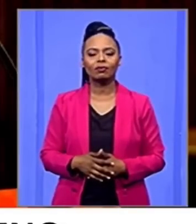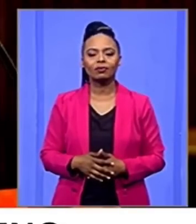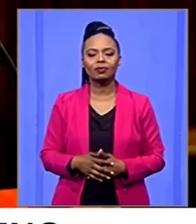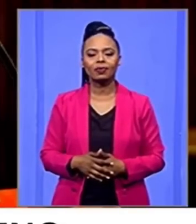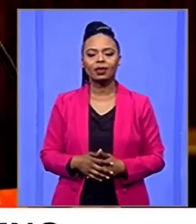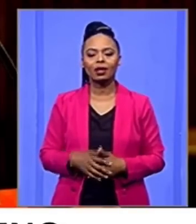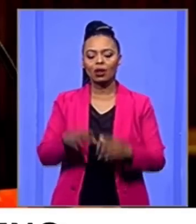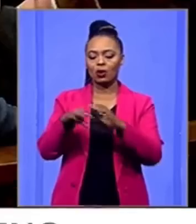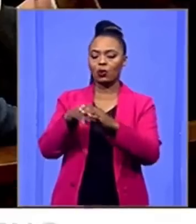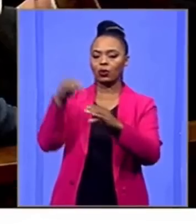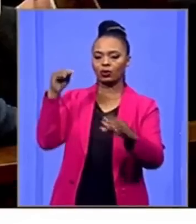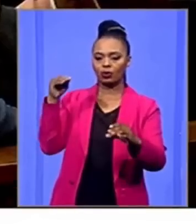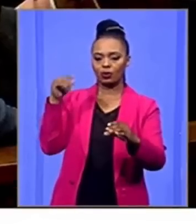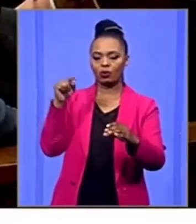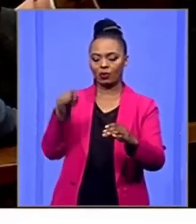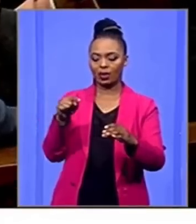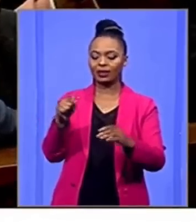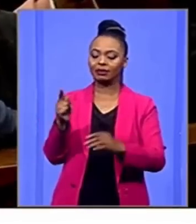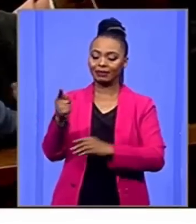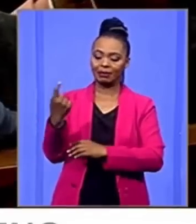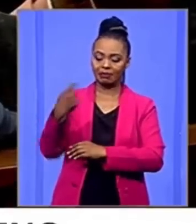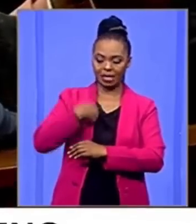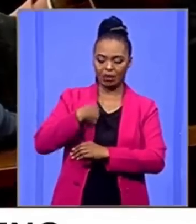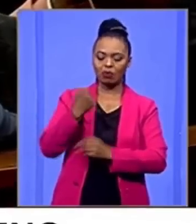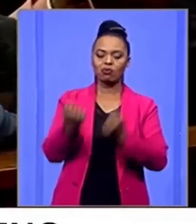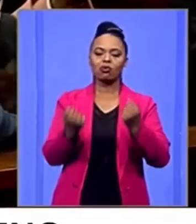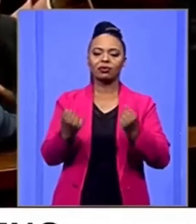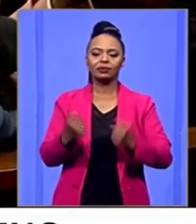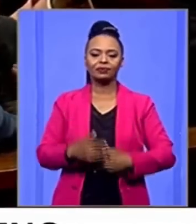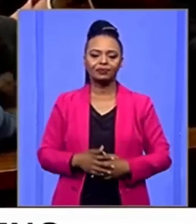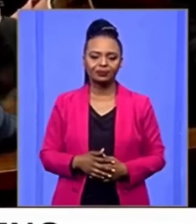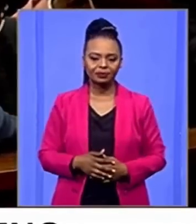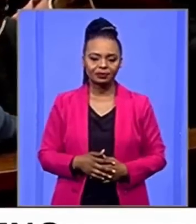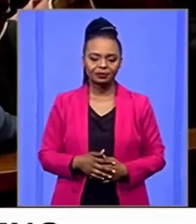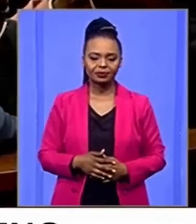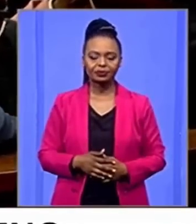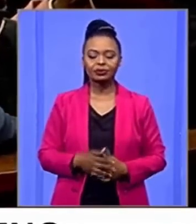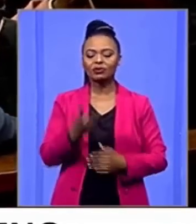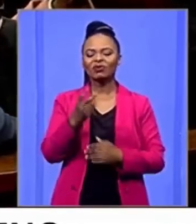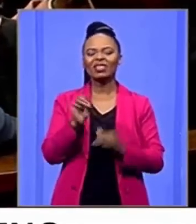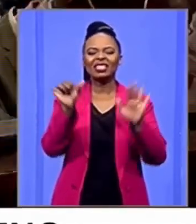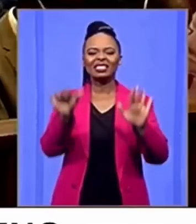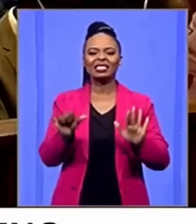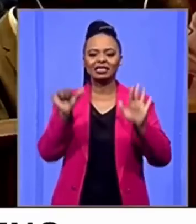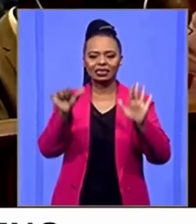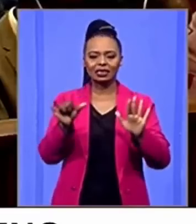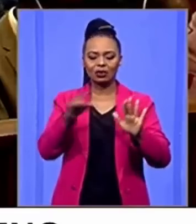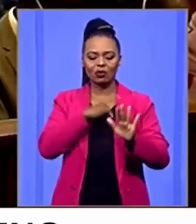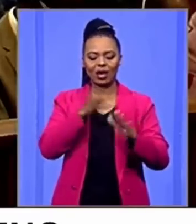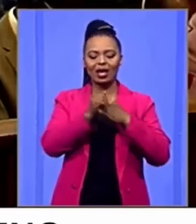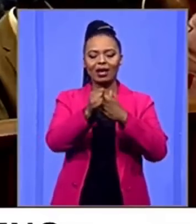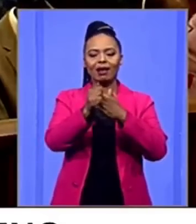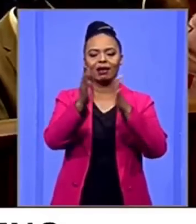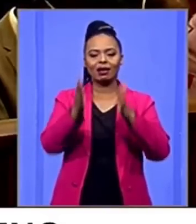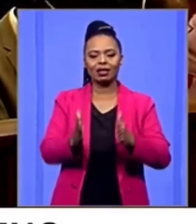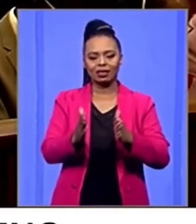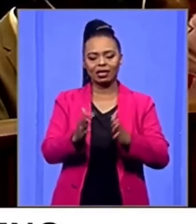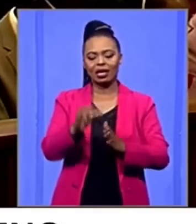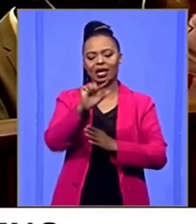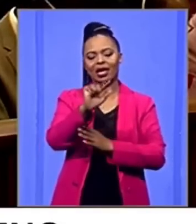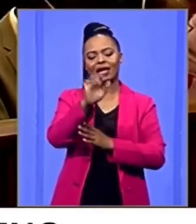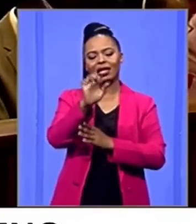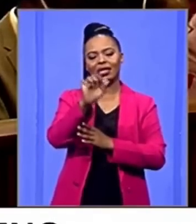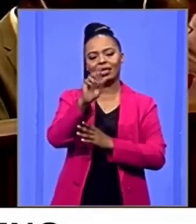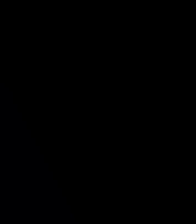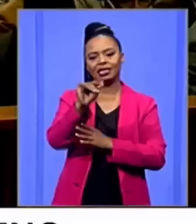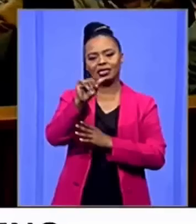withdrawal, nothing else. Morero ono o simolotse ka ngwaga wa 2016 go latela go tlhokafala ga boeteledipele wa kereke Clayton